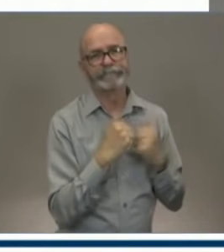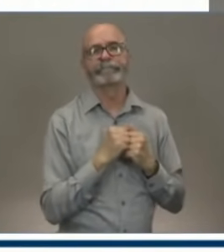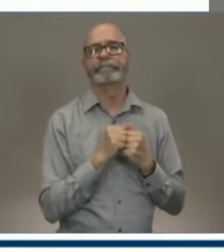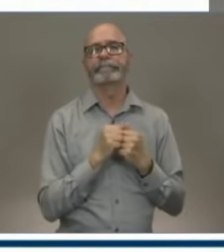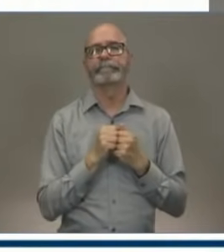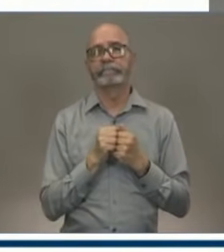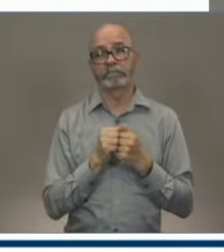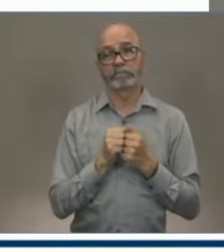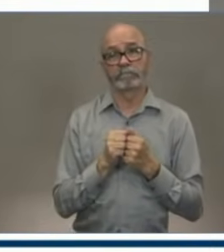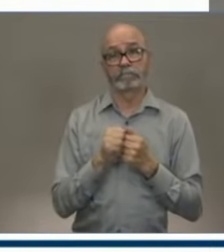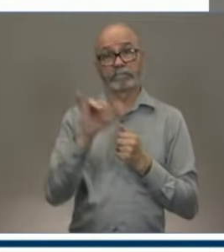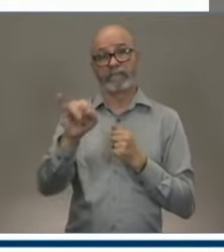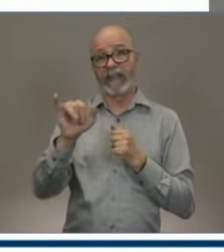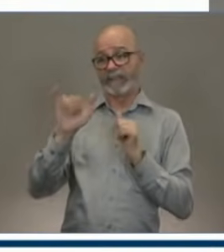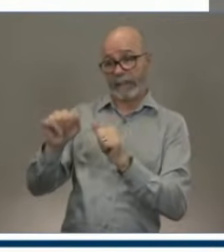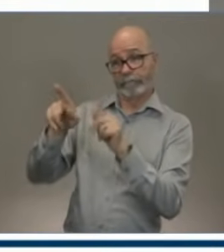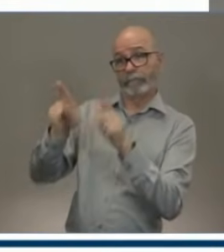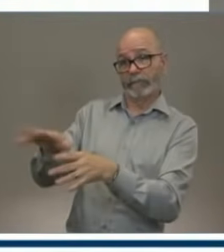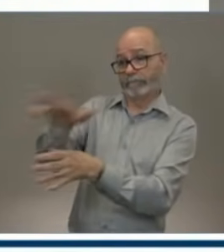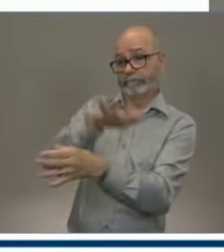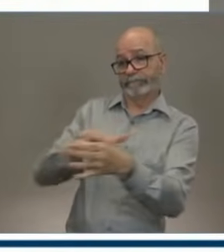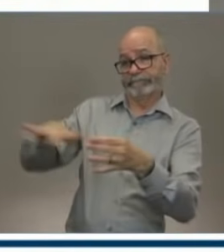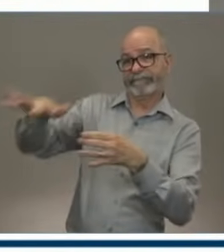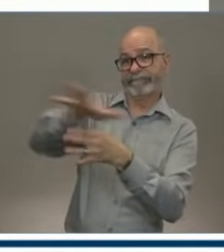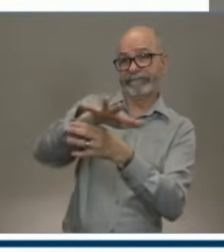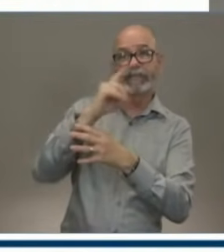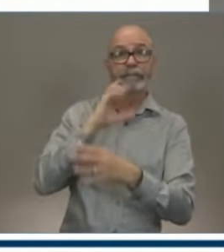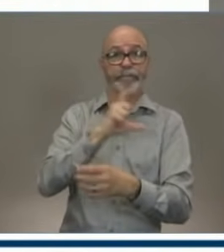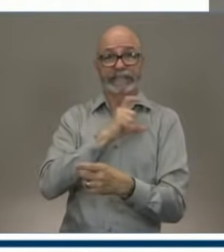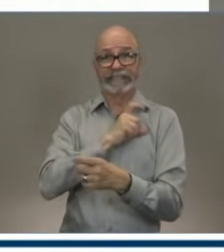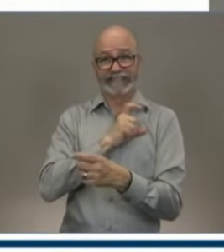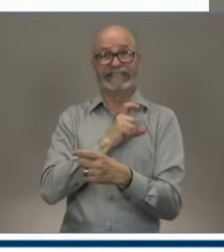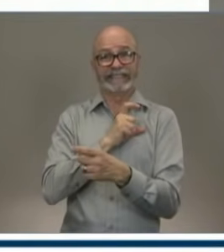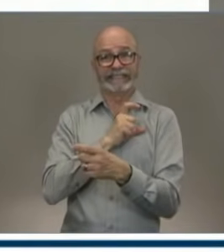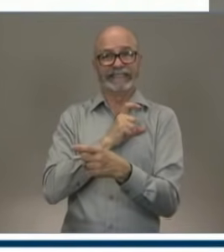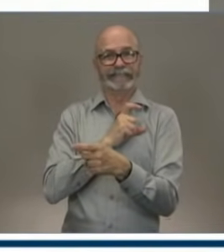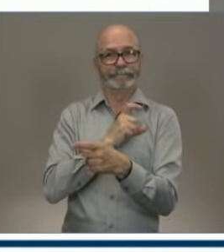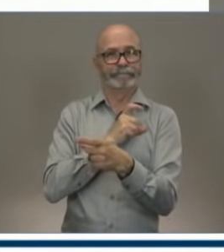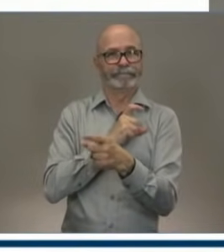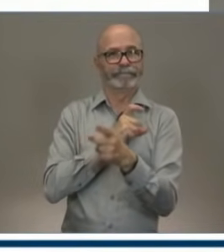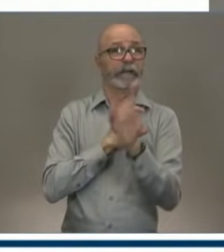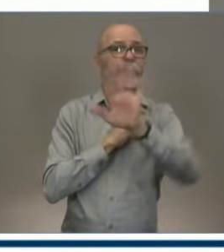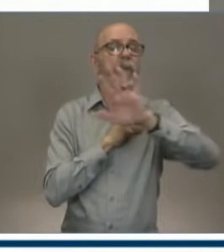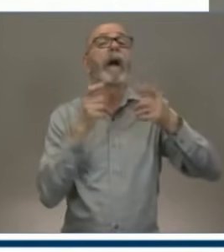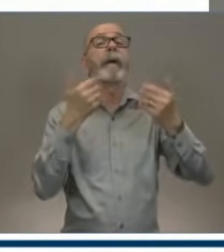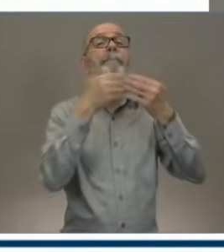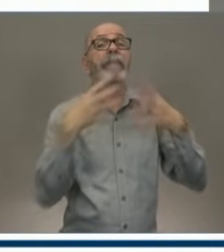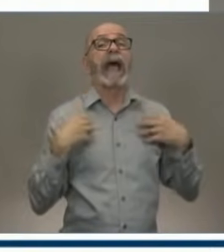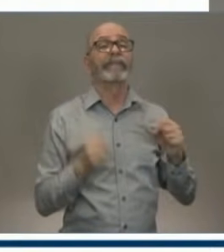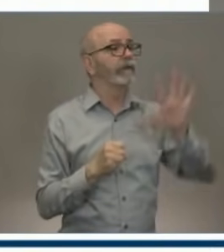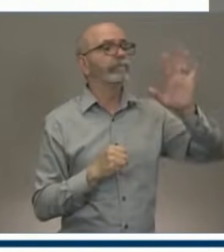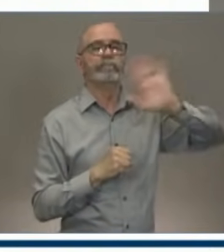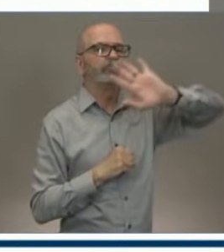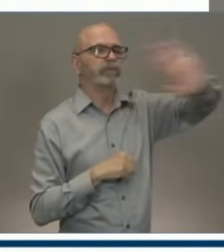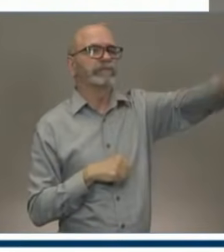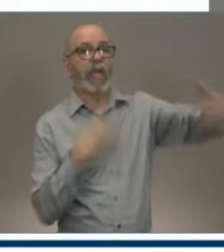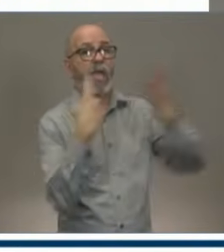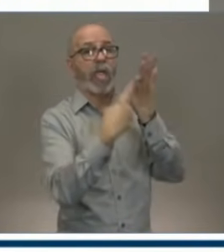It's local police, not public health, that actually we turn to when there's a clear violation of the public